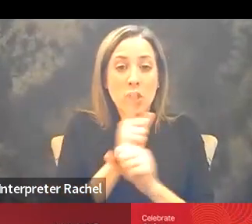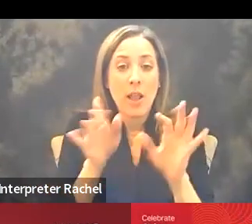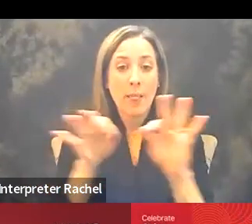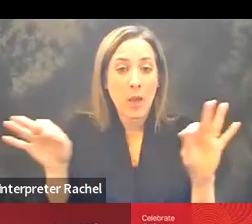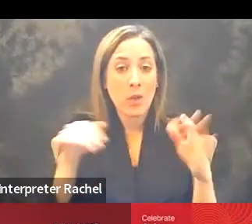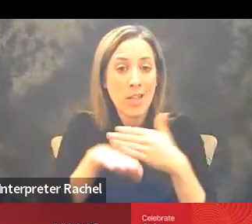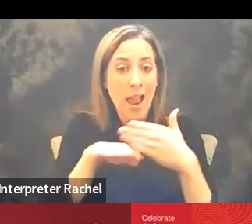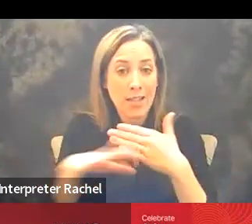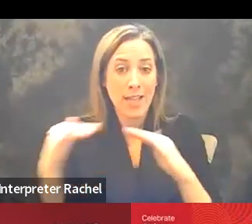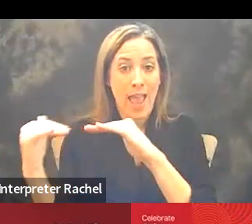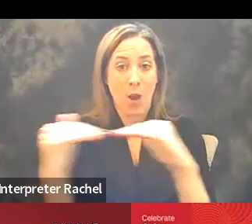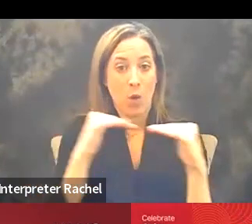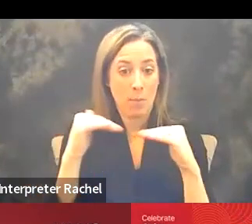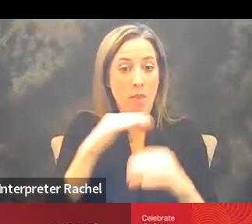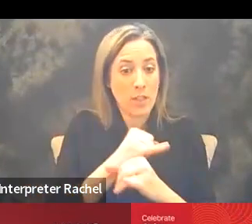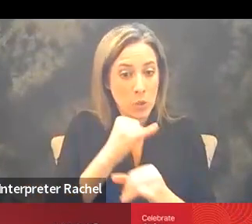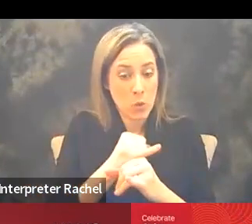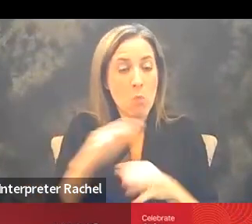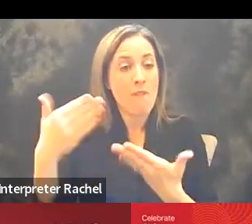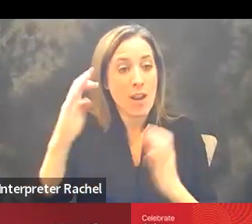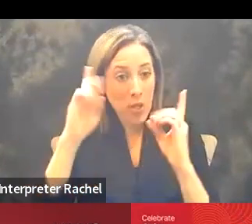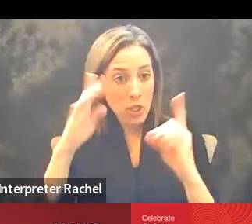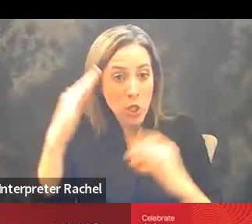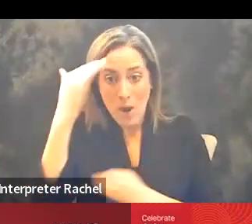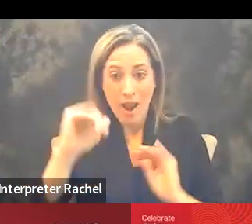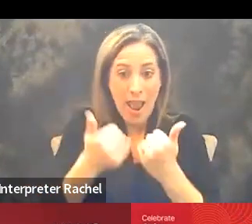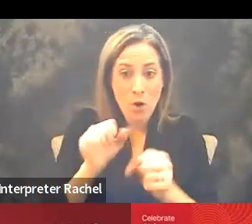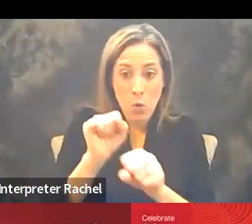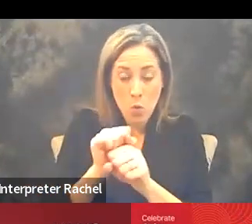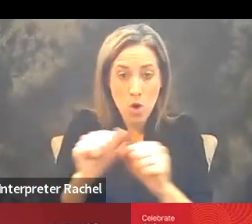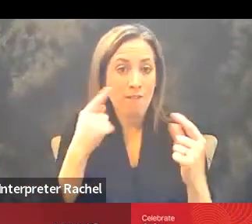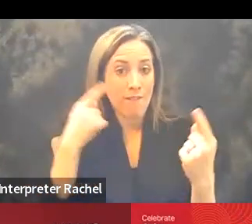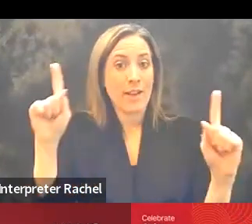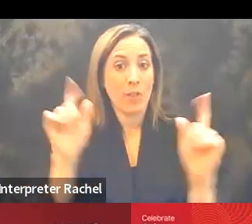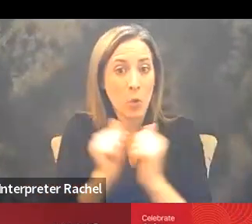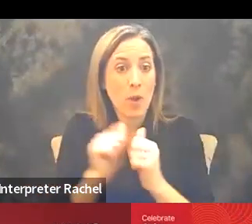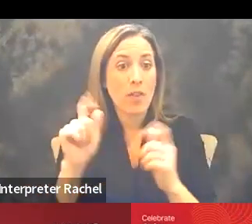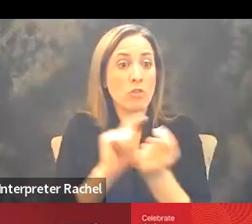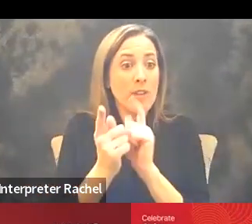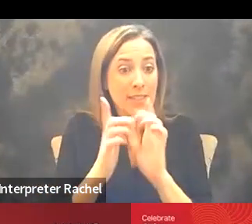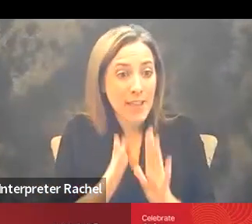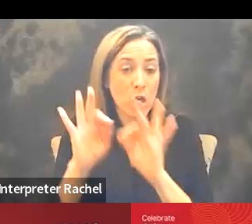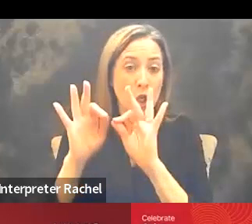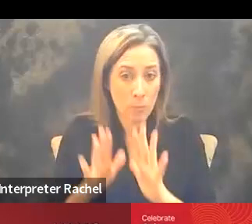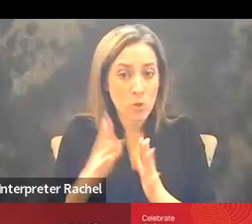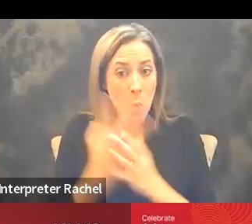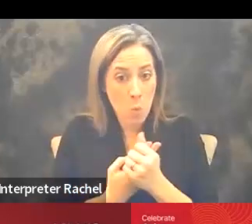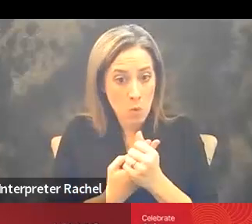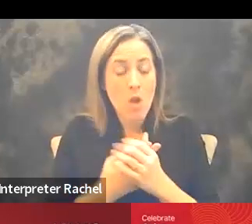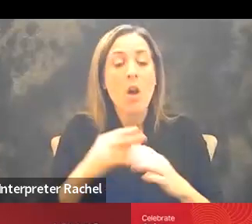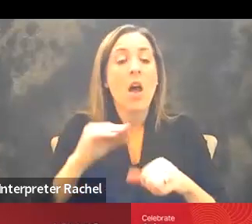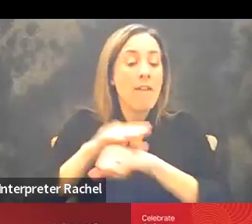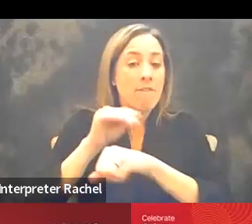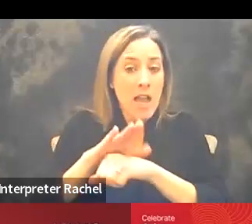the institution, provides education and awareness on how to work effectively with translators and interpreters, and devises